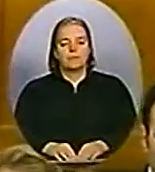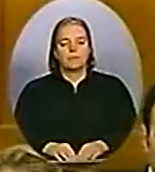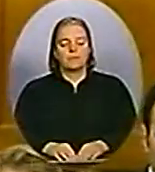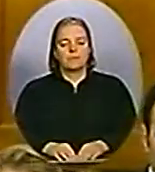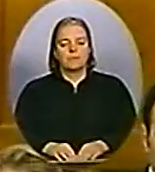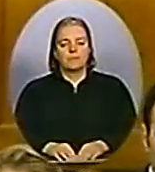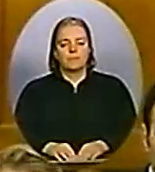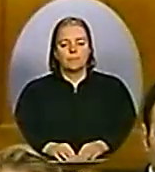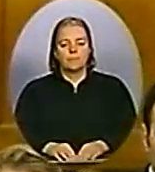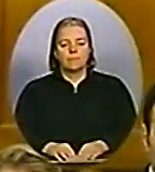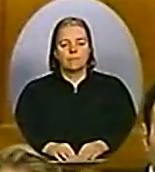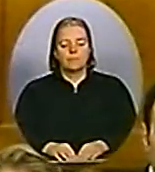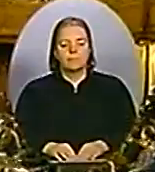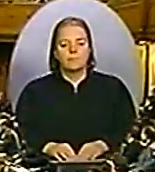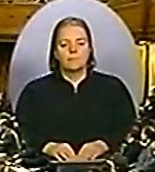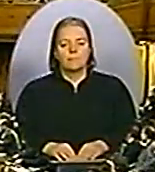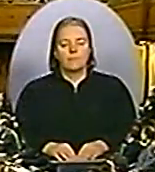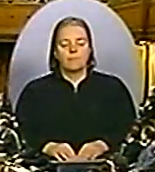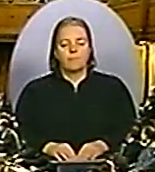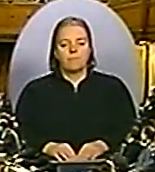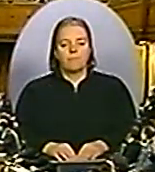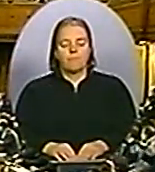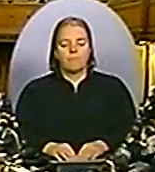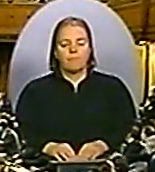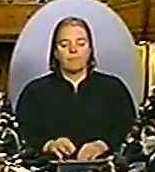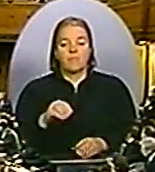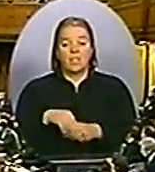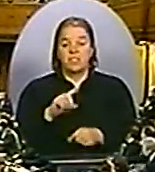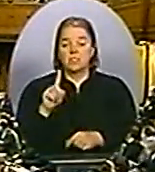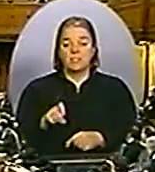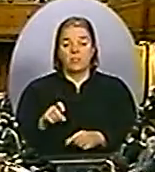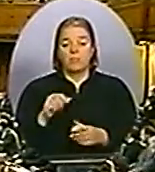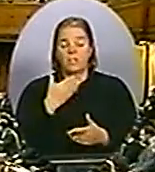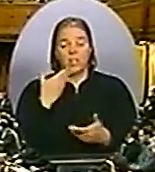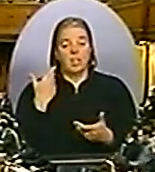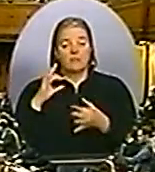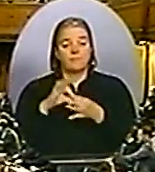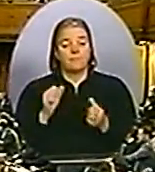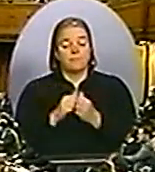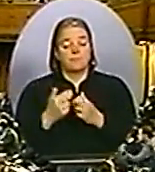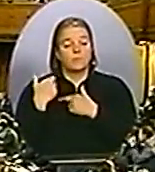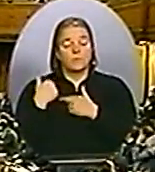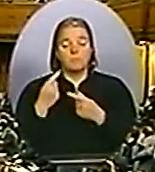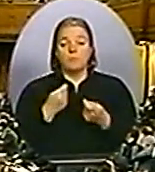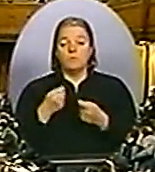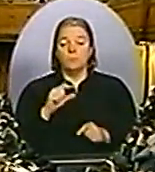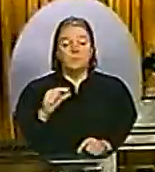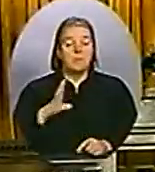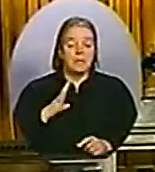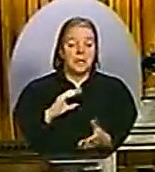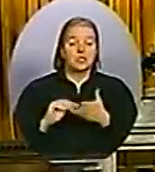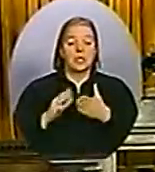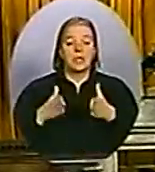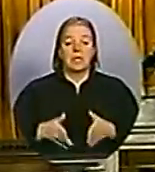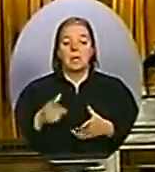I didn't hear anything in that question that touched on the administrative responsibility of government. I see Honourable Parliament Secretary rising, but I do urge members to, if they do have something